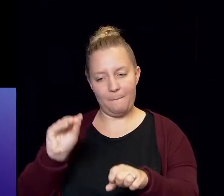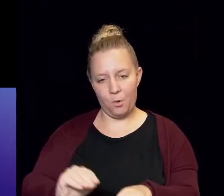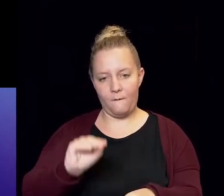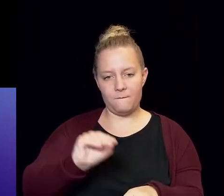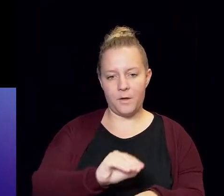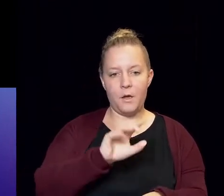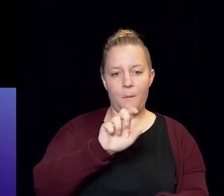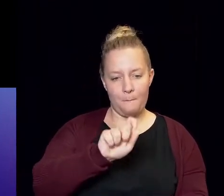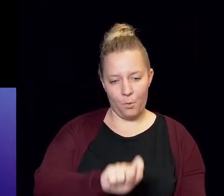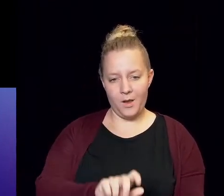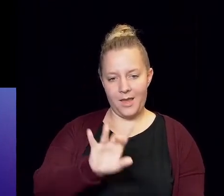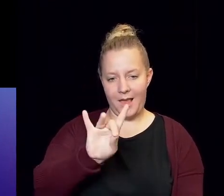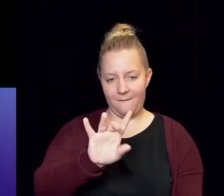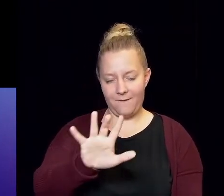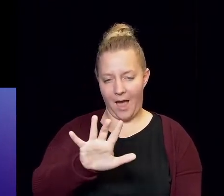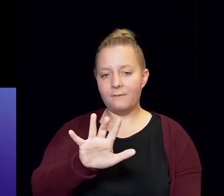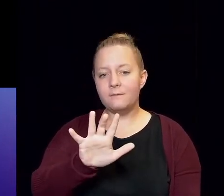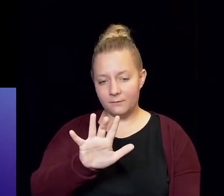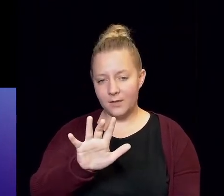0.85